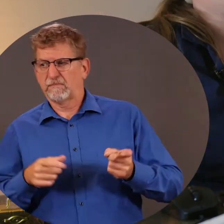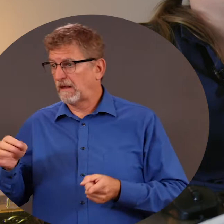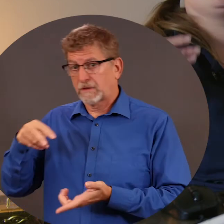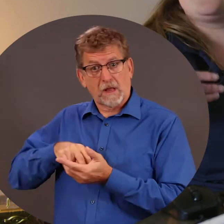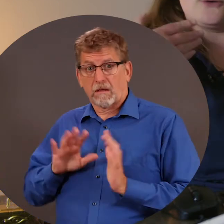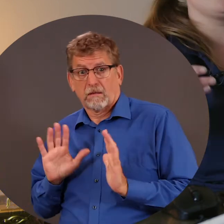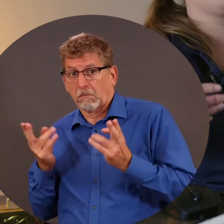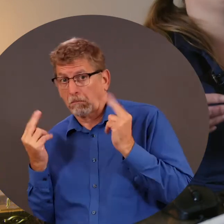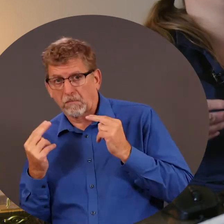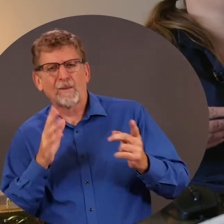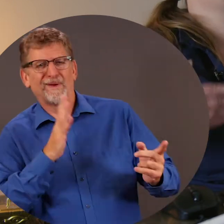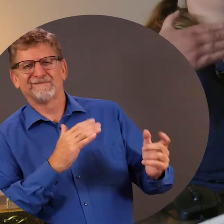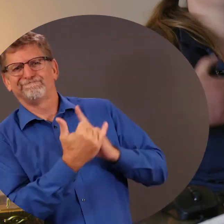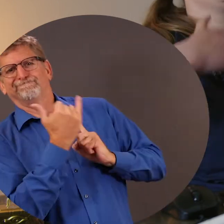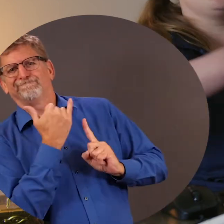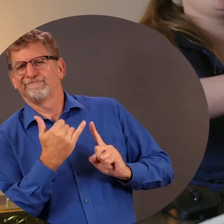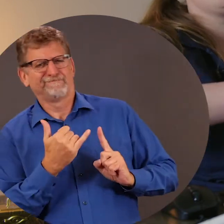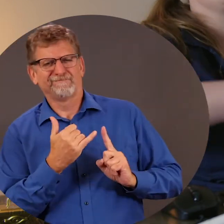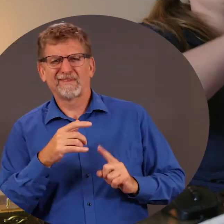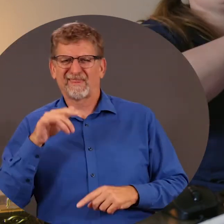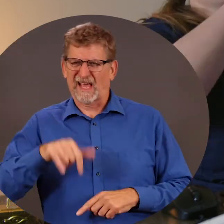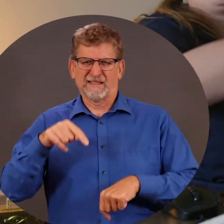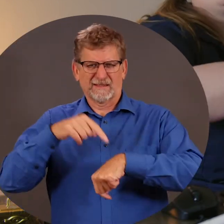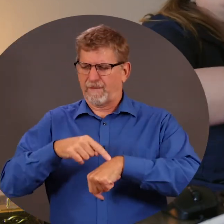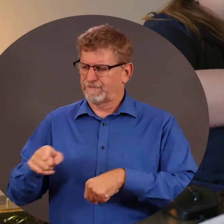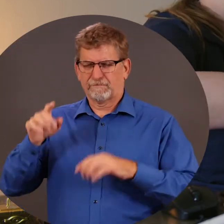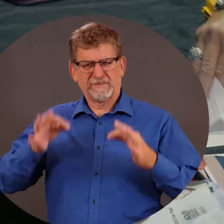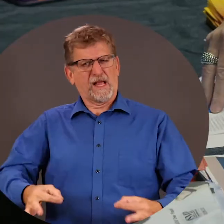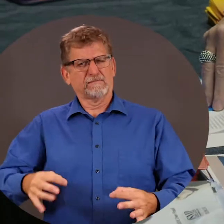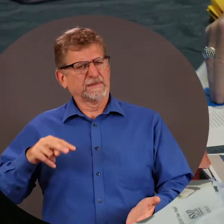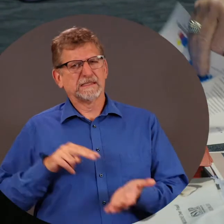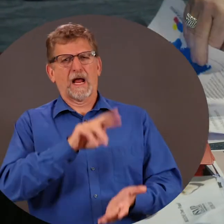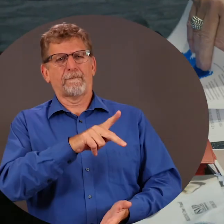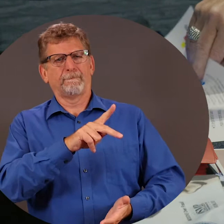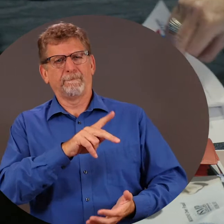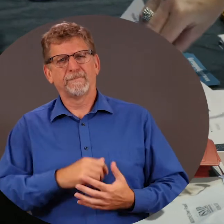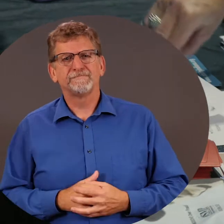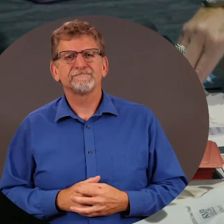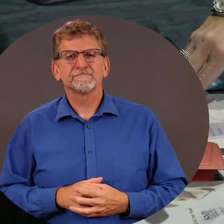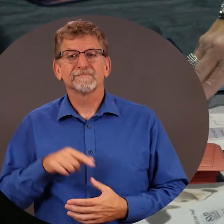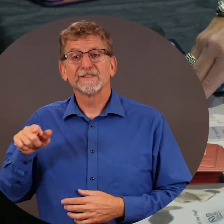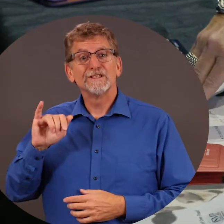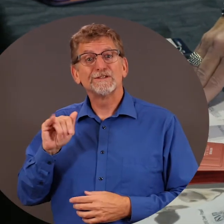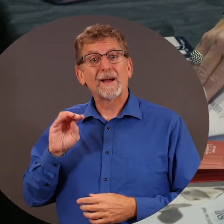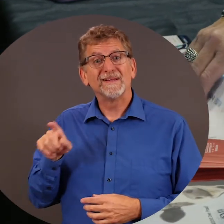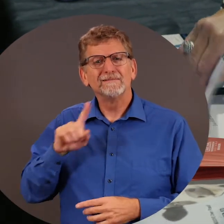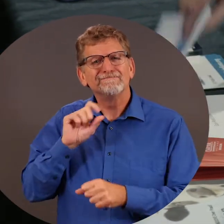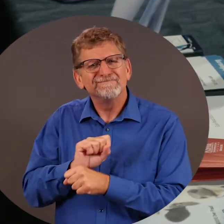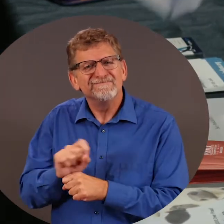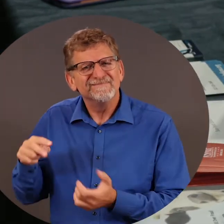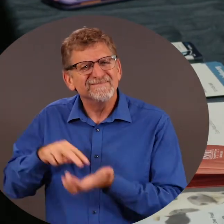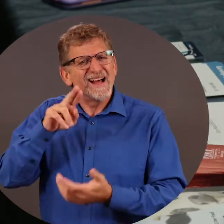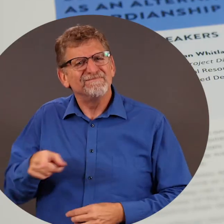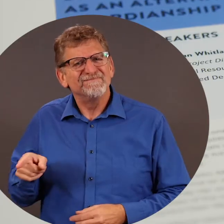you if you don't stand up. There is a time you have to choose to stand up. Jamie does, in fact, stand up. While